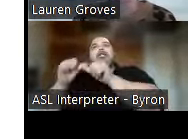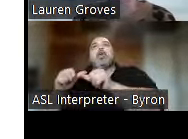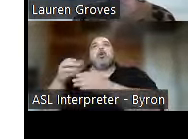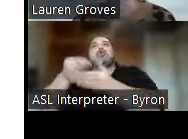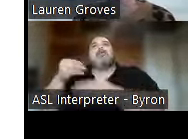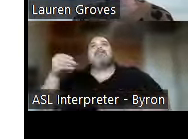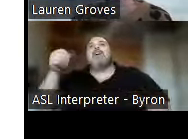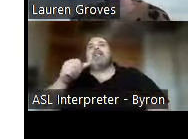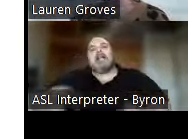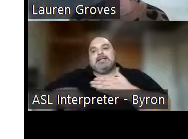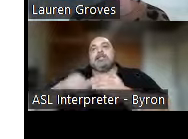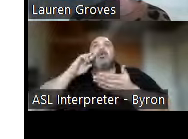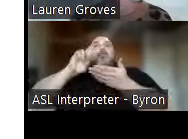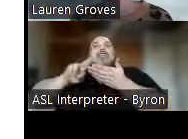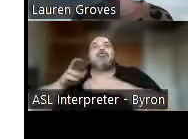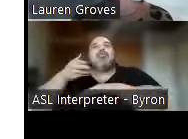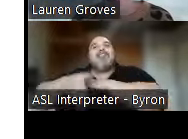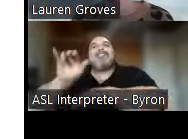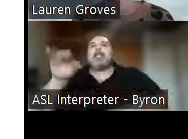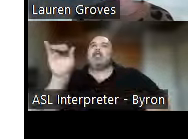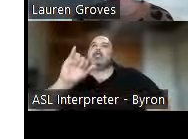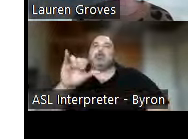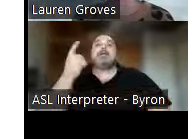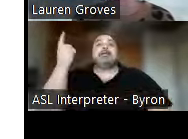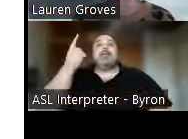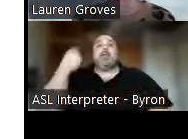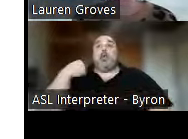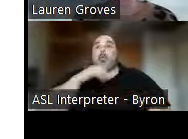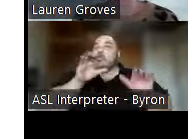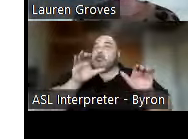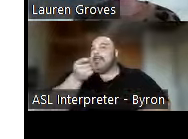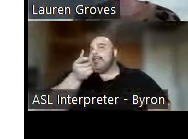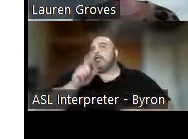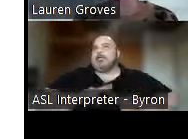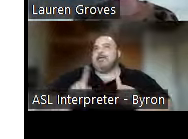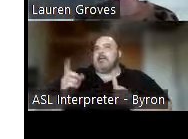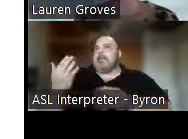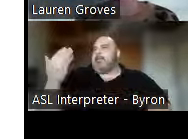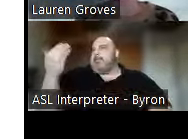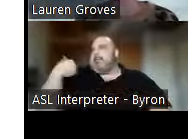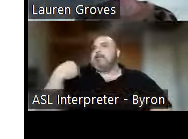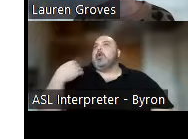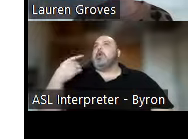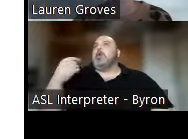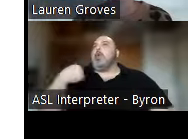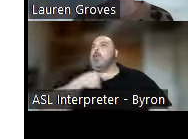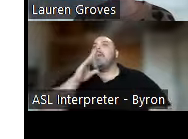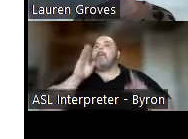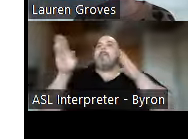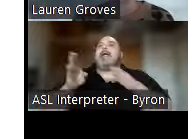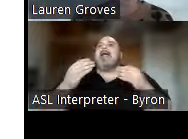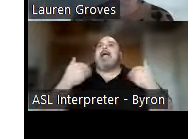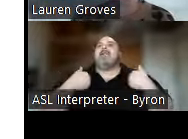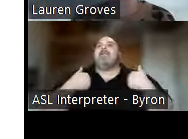additional research after that as well. Something we're doing that's a little different than what we've done in the past is we plan to have